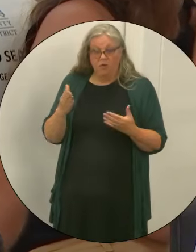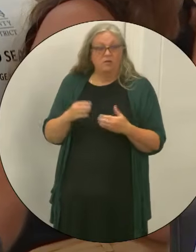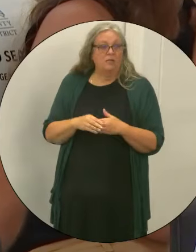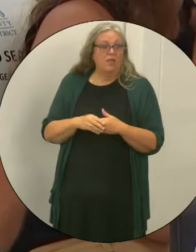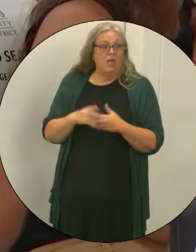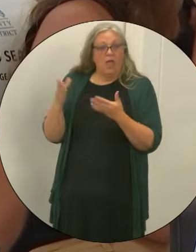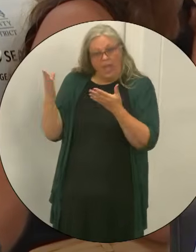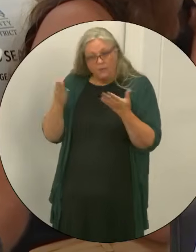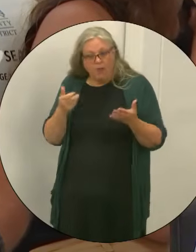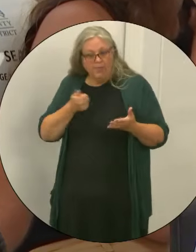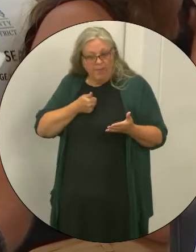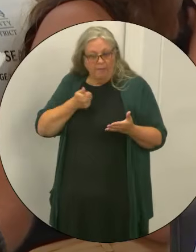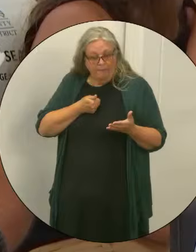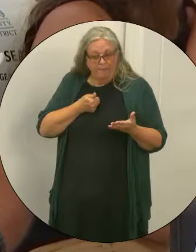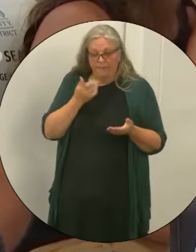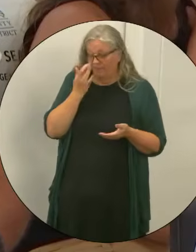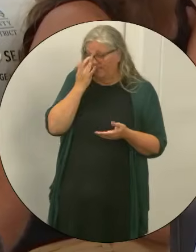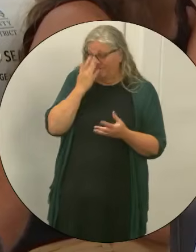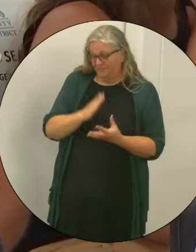them personally.